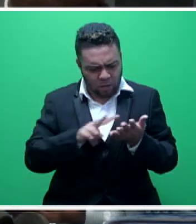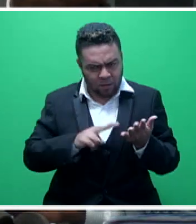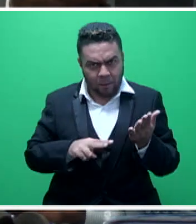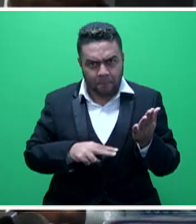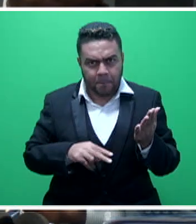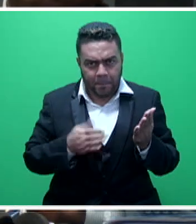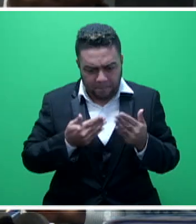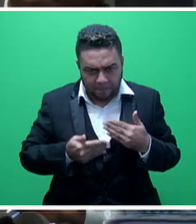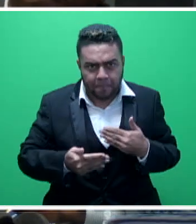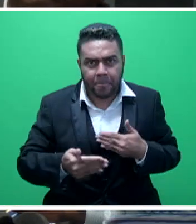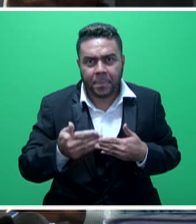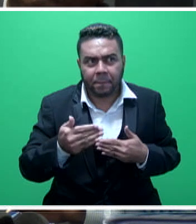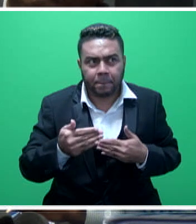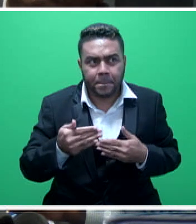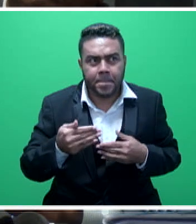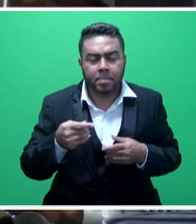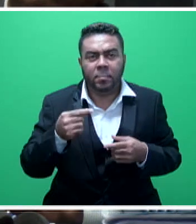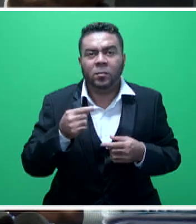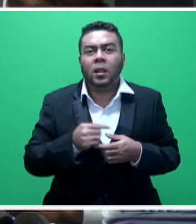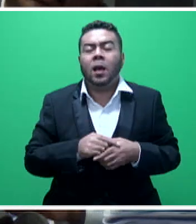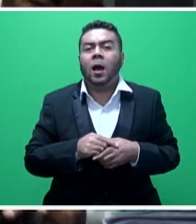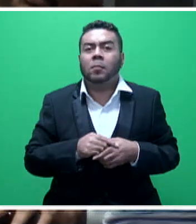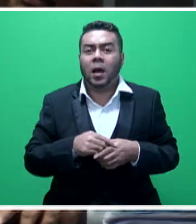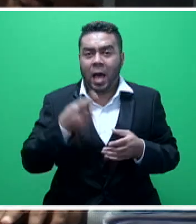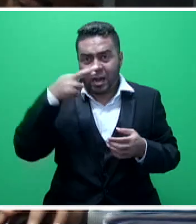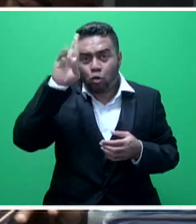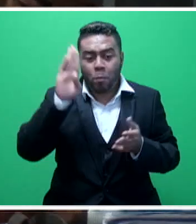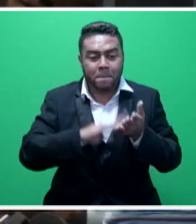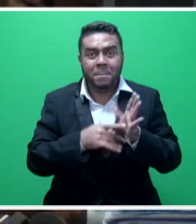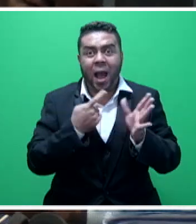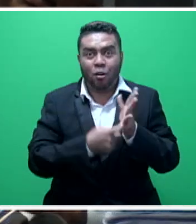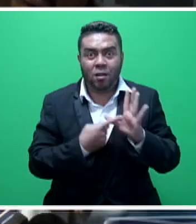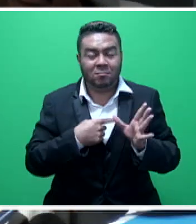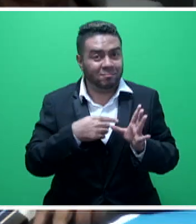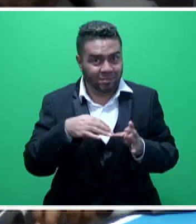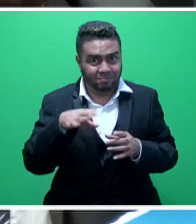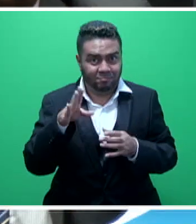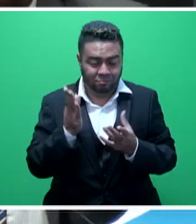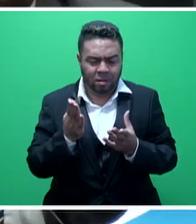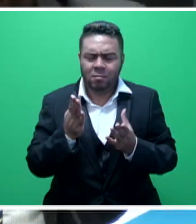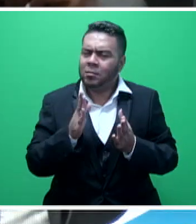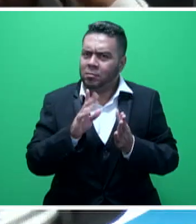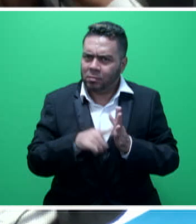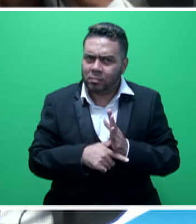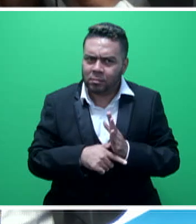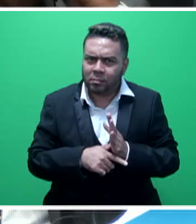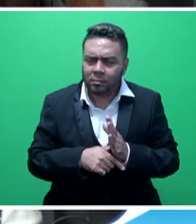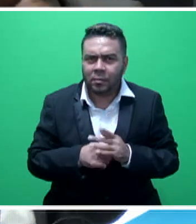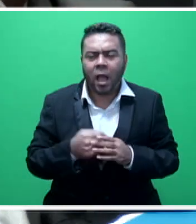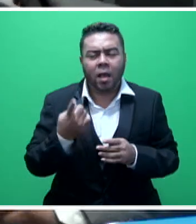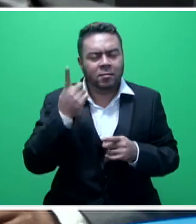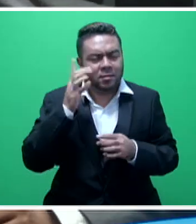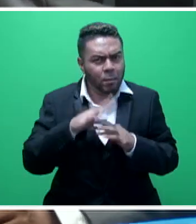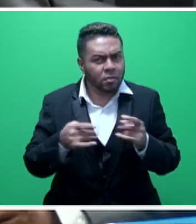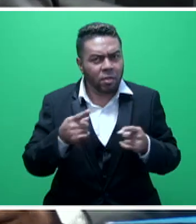Honourable, the late Turanga Tuneau's government. And I was reading at some of the things that happened through